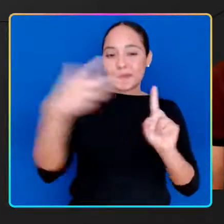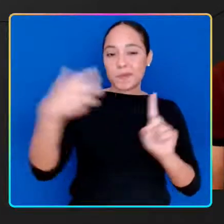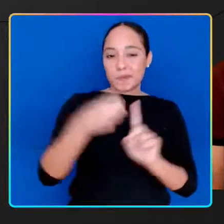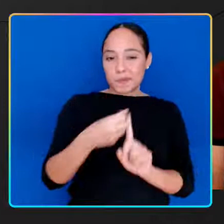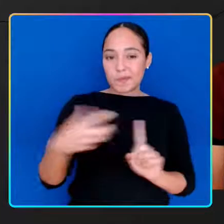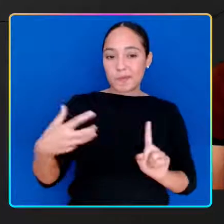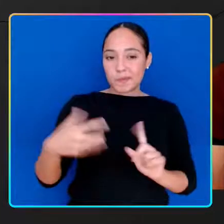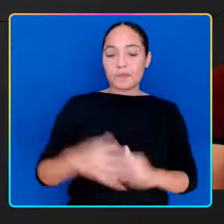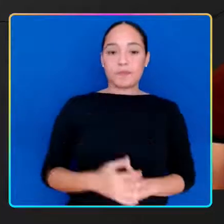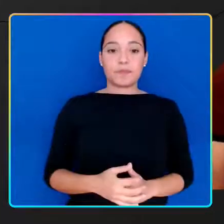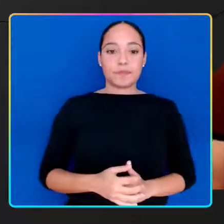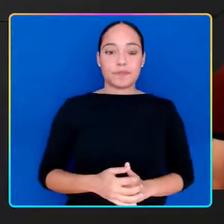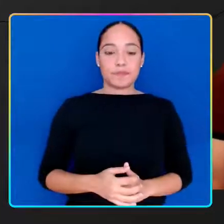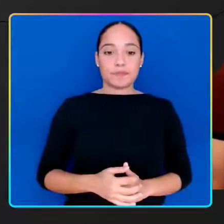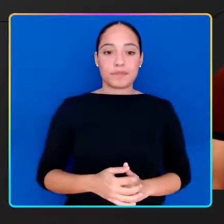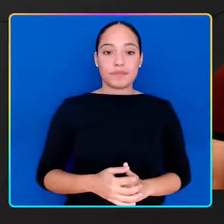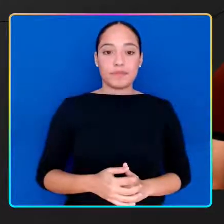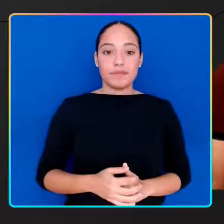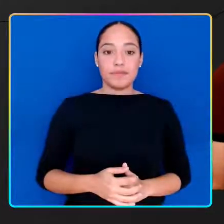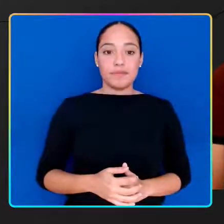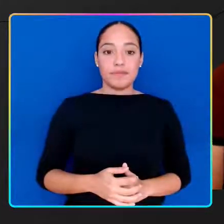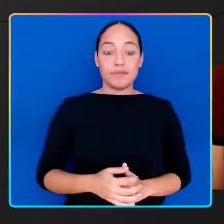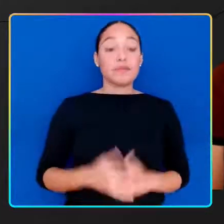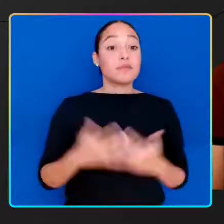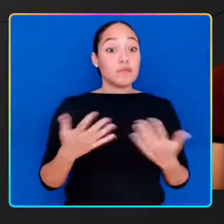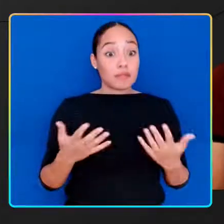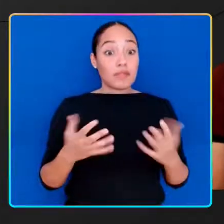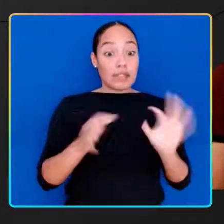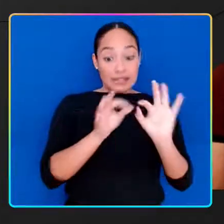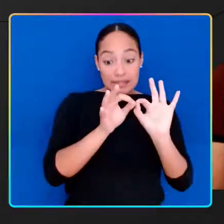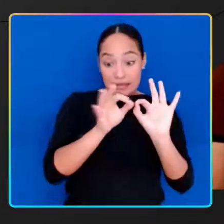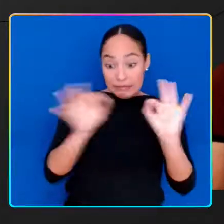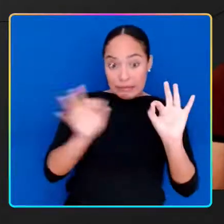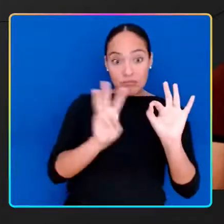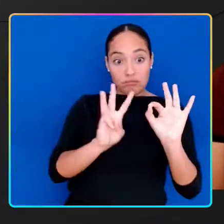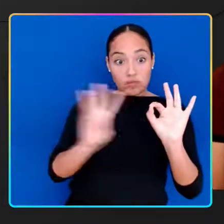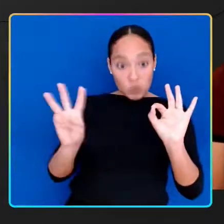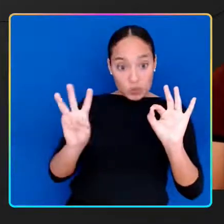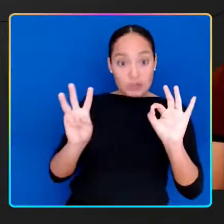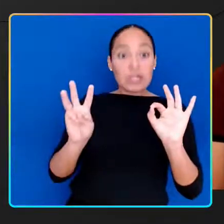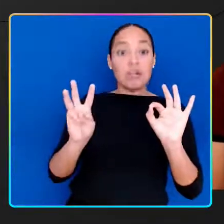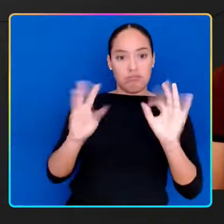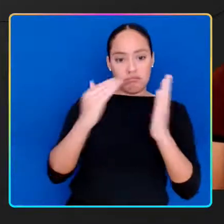content we have, also all the previous episodes, are available on our website,